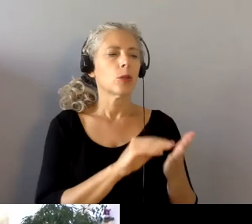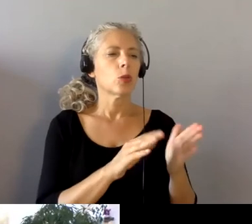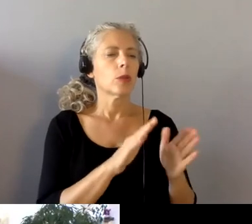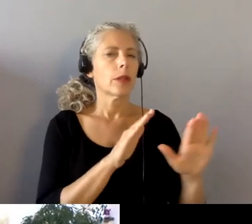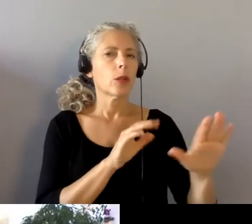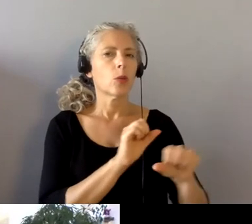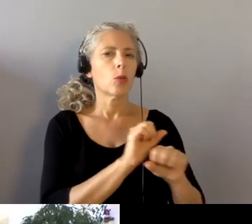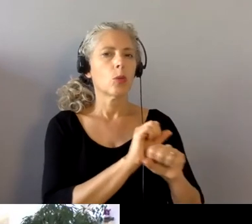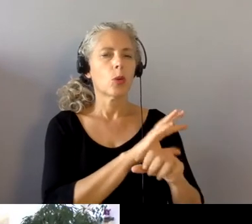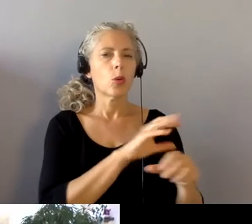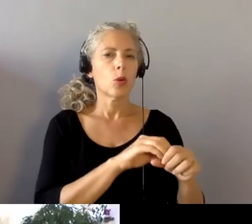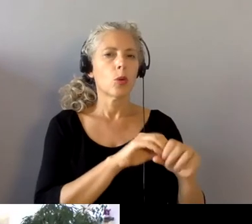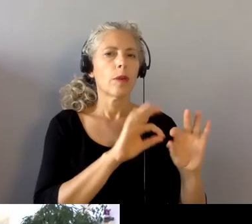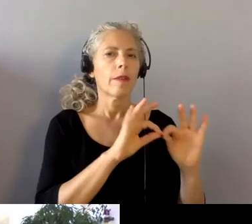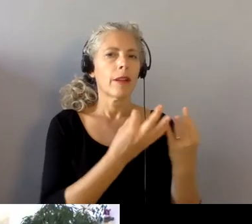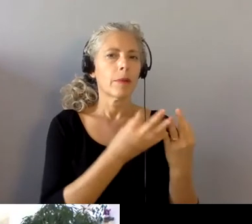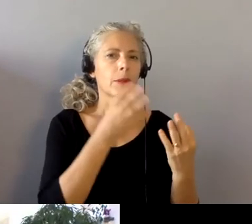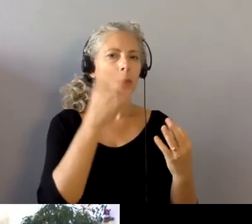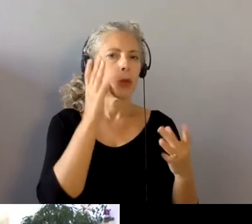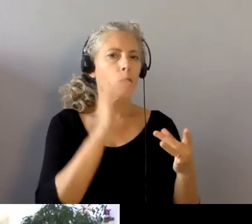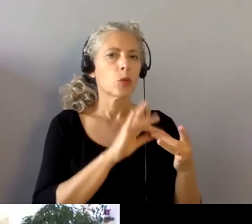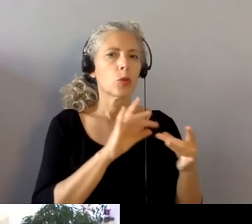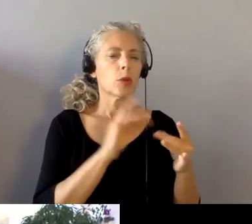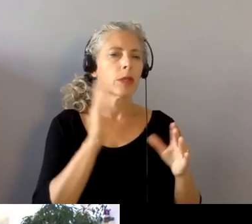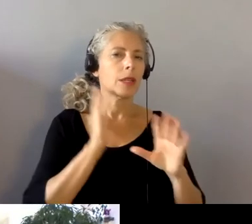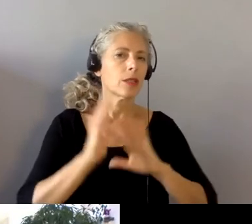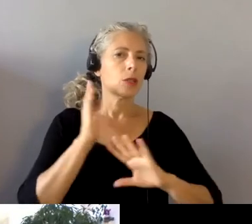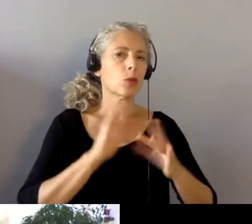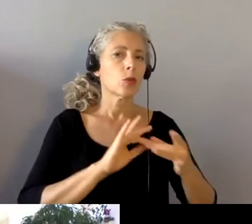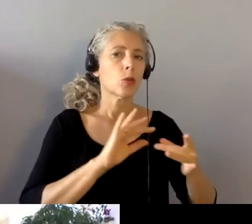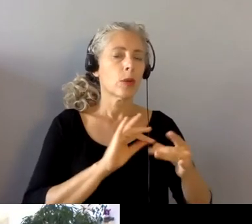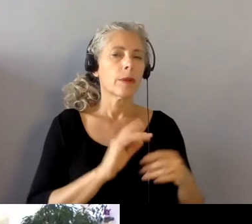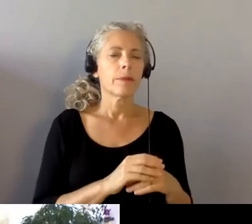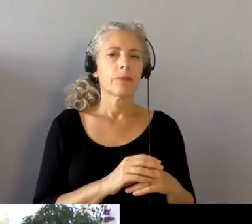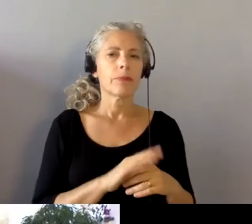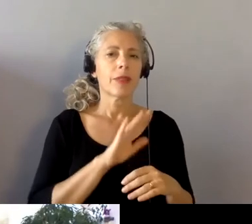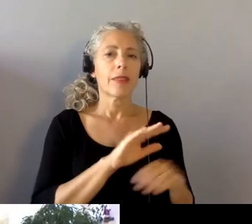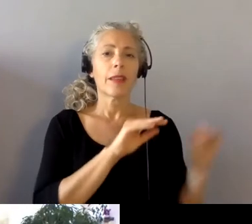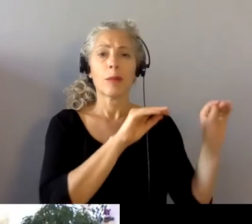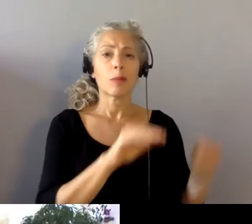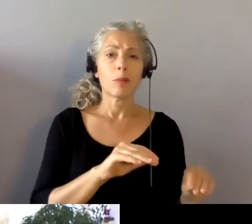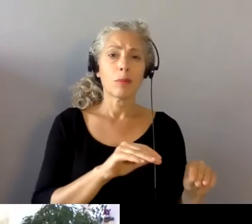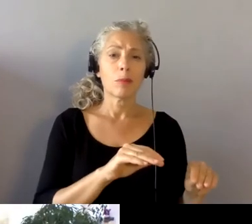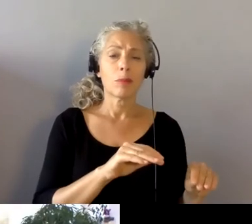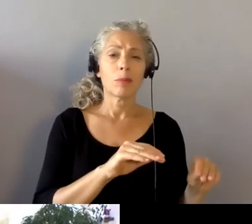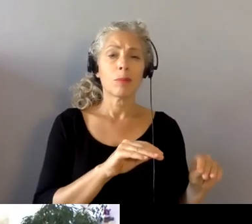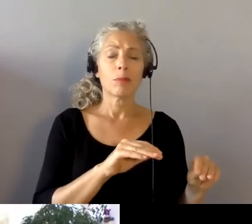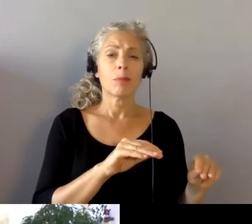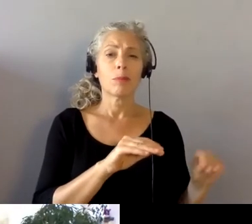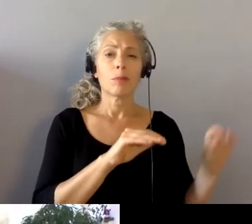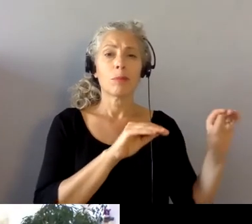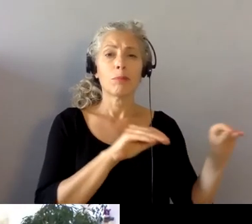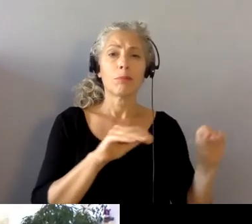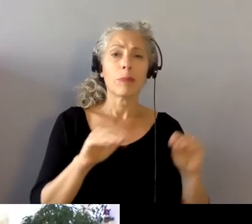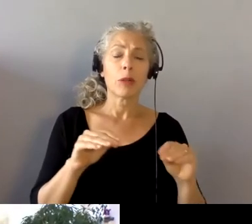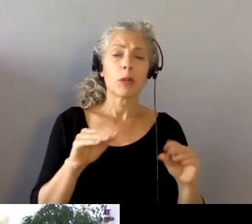incorporating their families, their parental stories, their ancestral stories, their migration stories, their activities